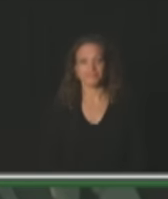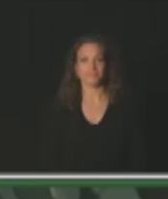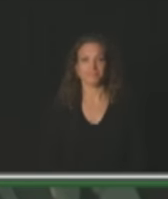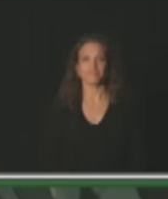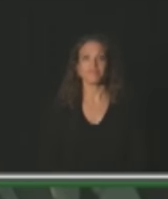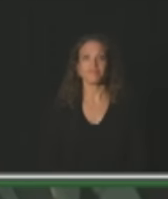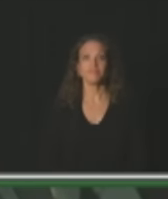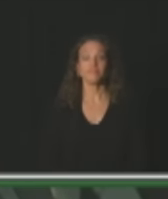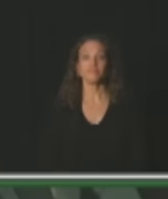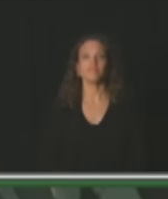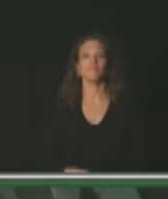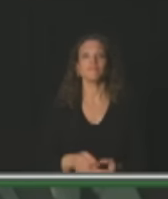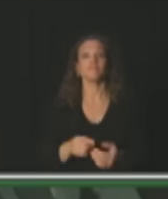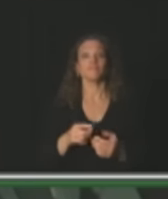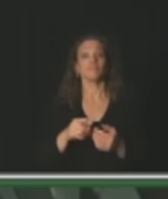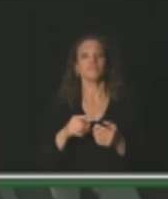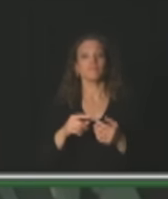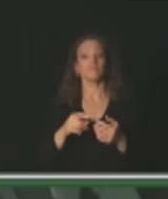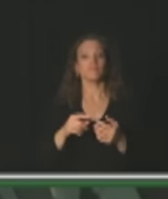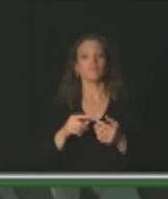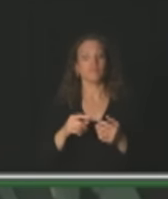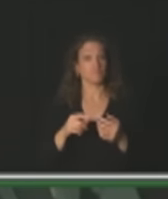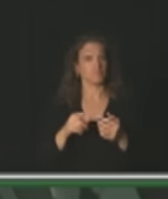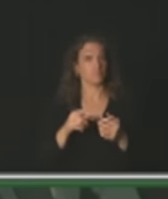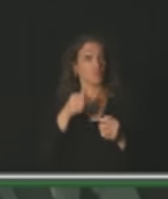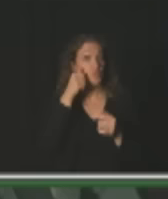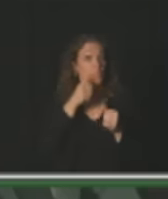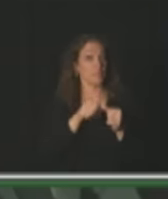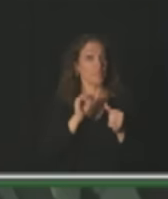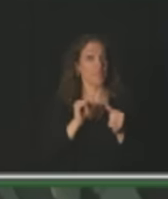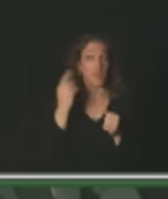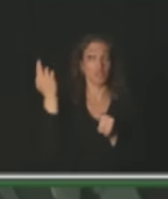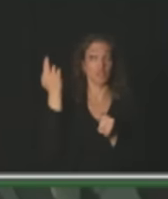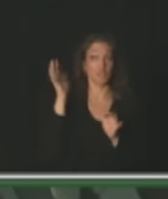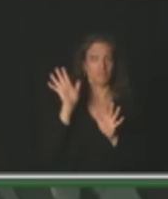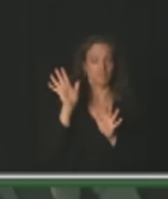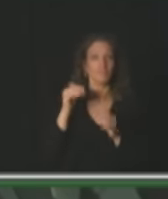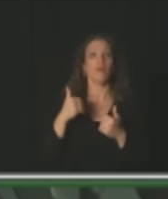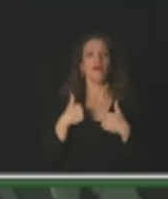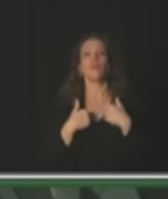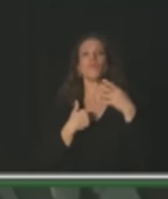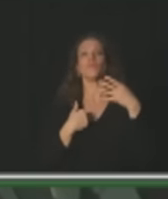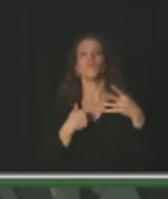And with that in mind, I have four requests to make of you.